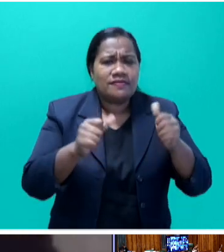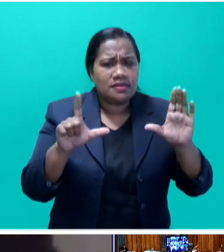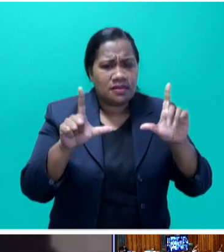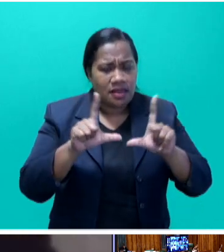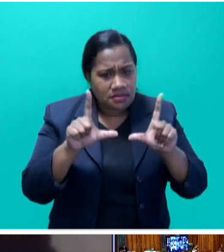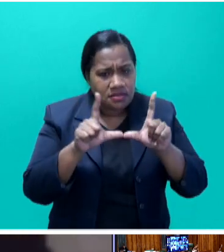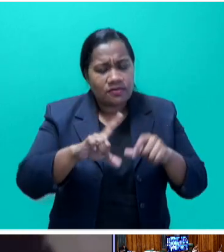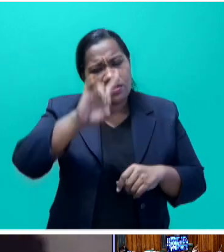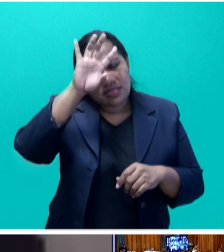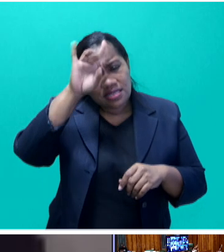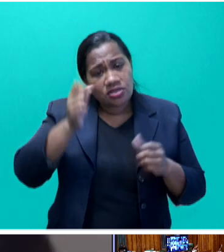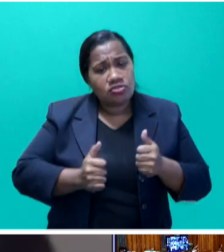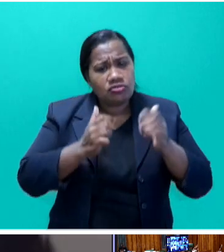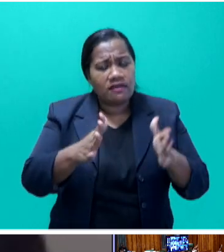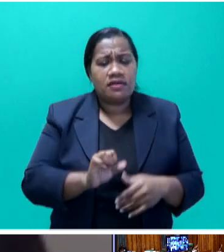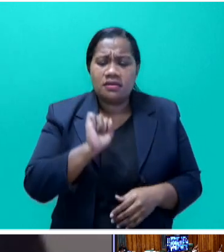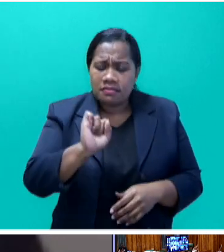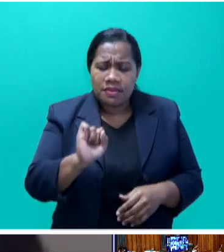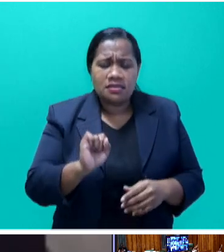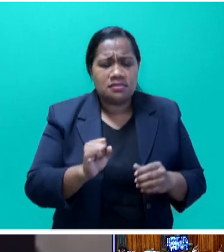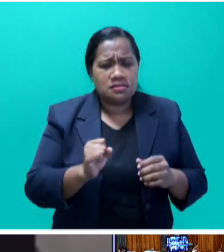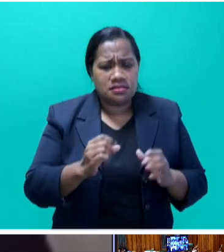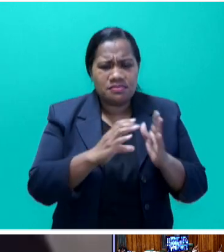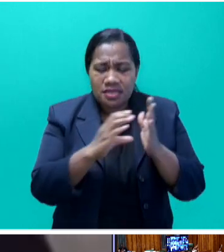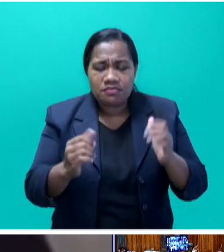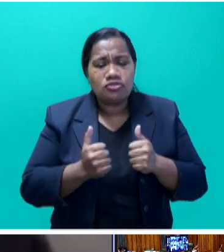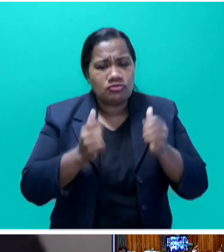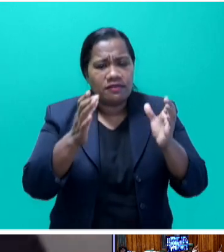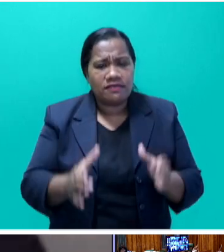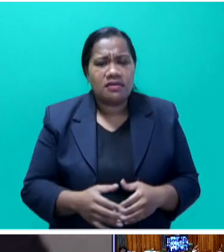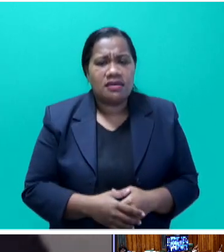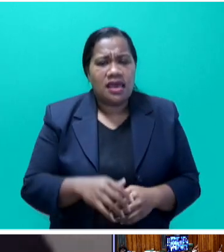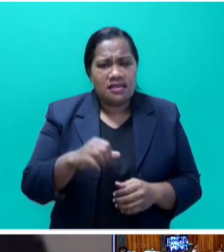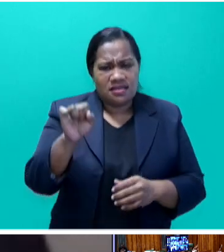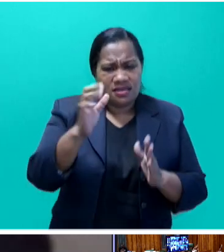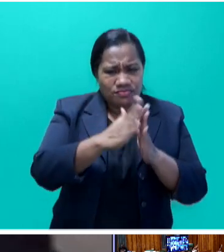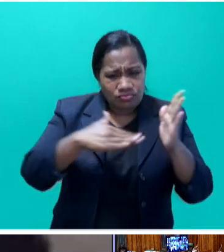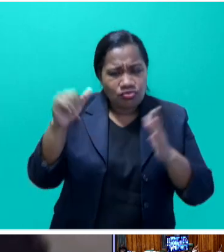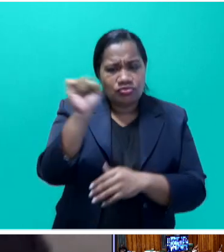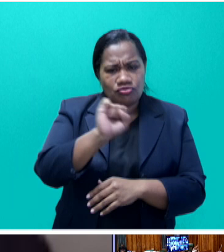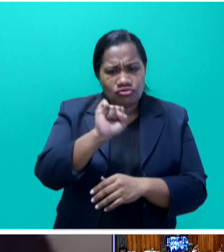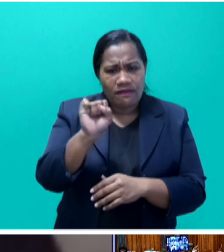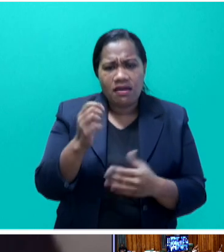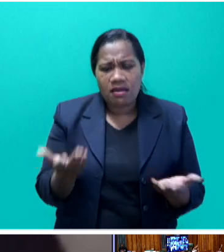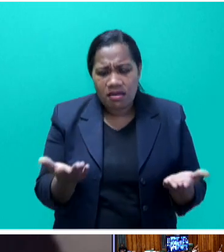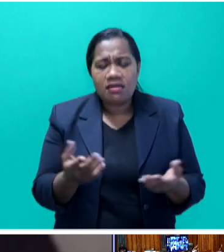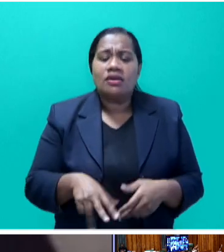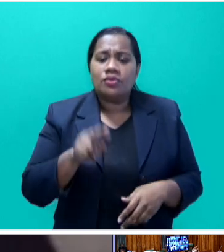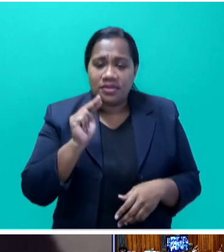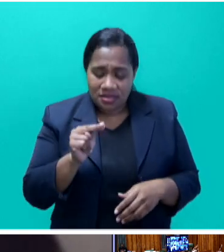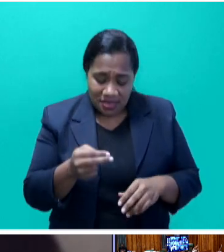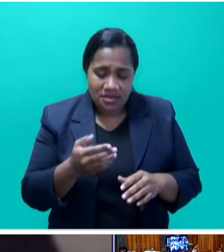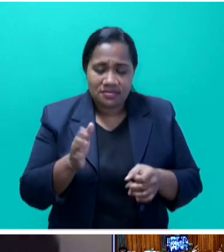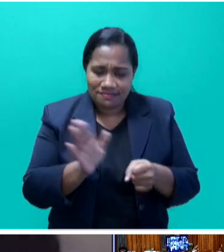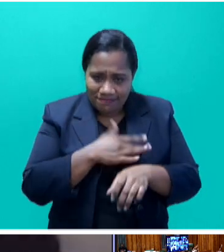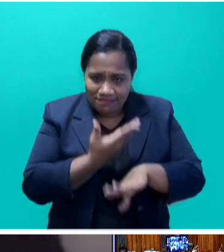drivers, bus driver, minibus driver, and carrier drivers who will need renewal in the next financial year, strengthening and powers of LTA